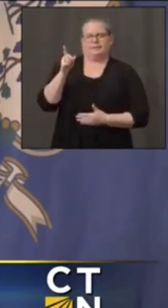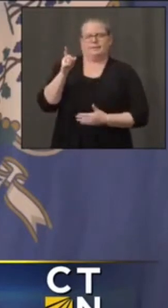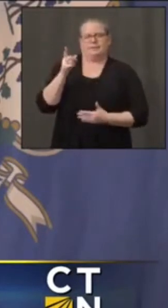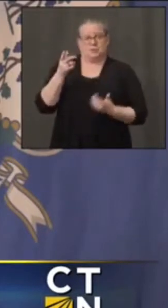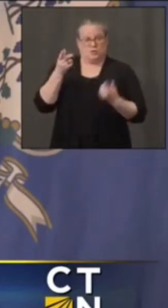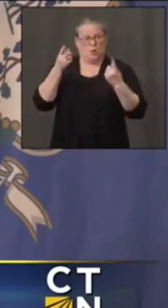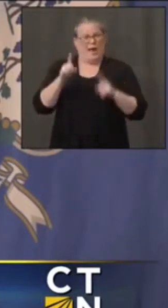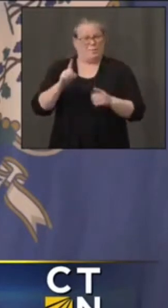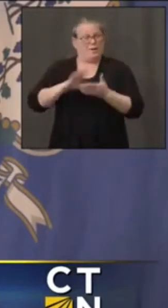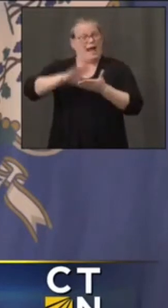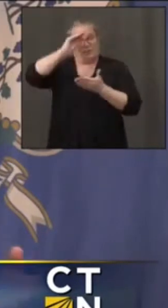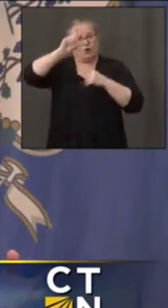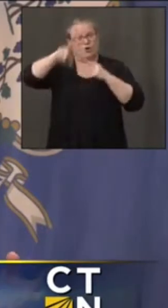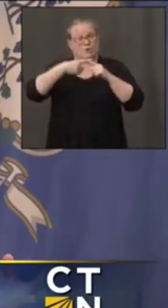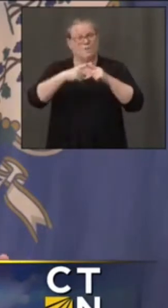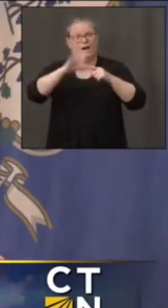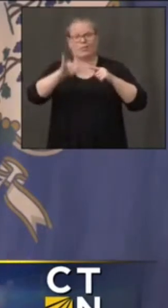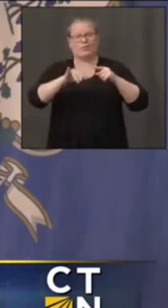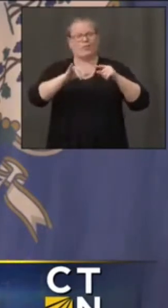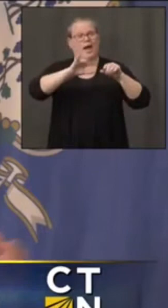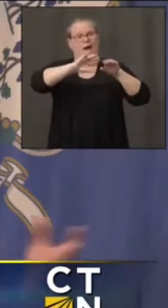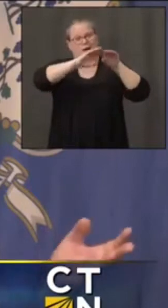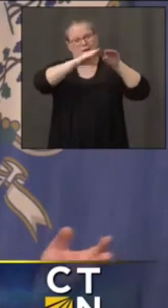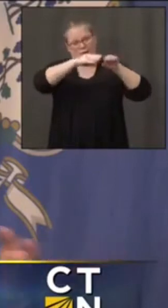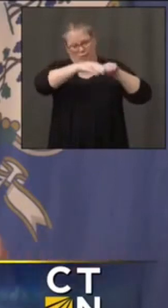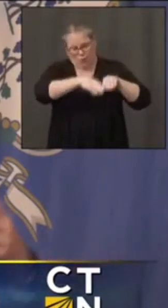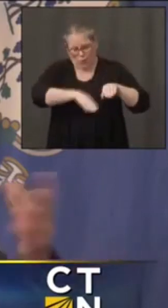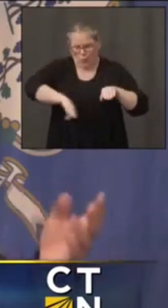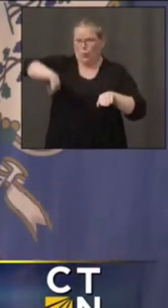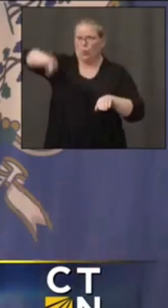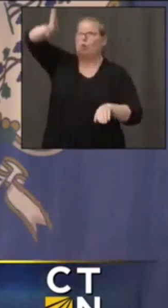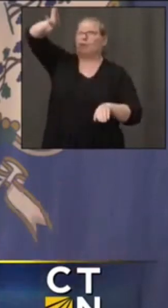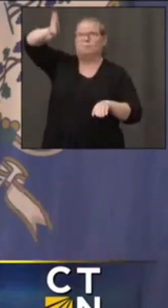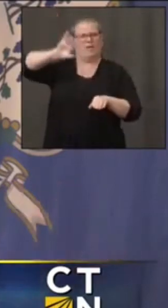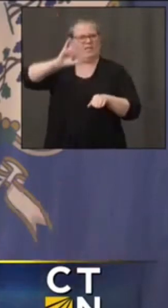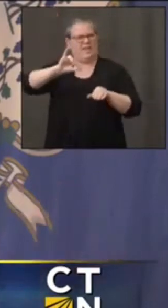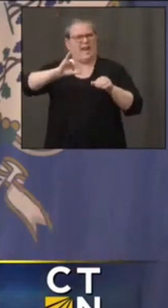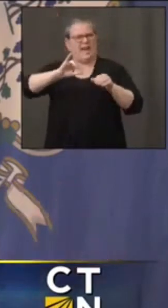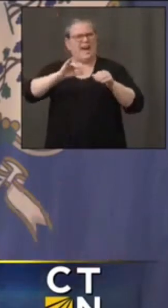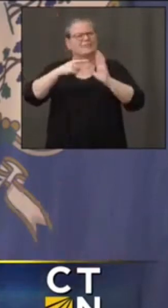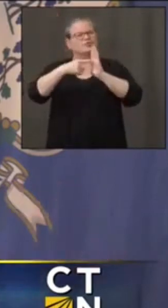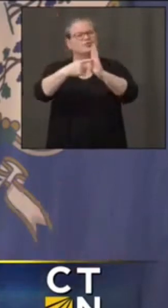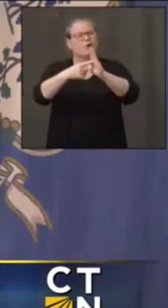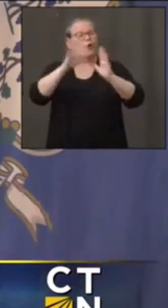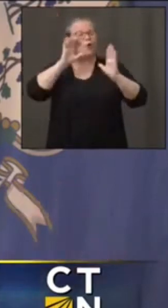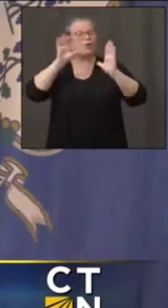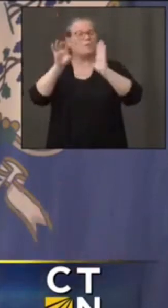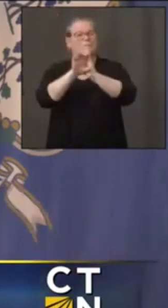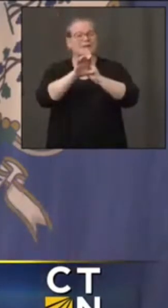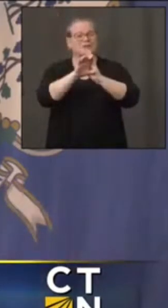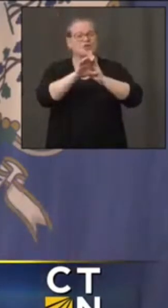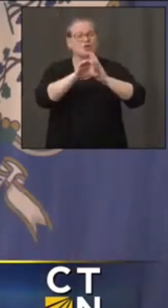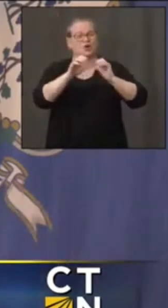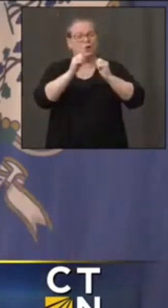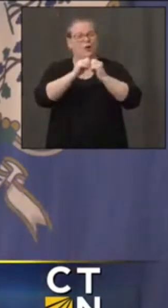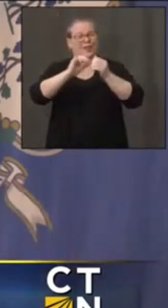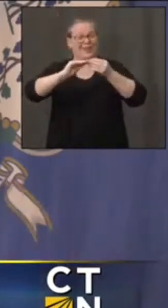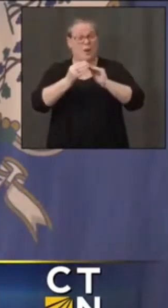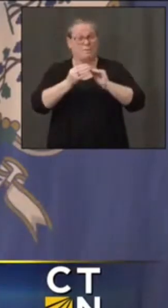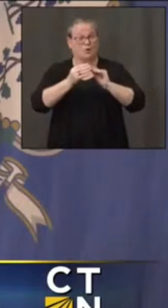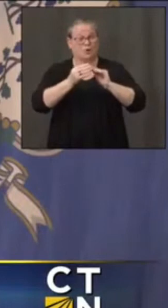interesting to me. Sweden, you maybe know, said, hey, let it rip. We're going to build up herd immunity. Everybody will be